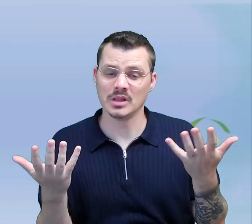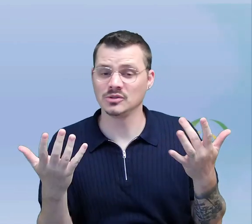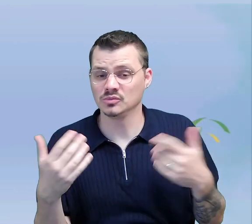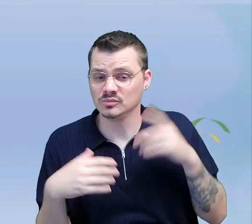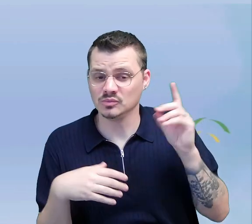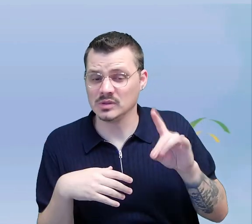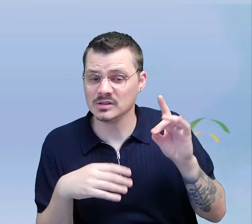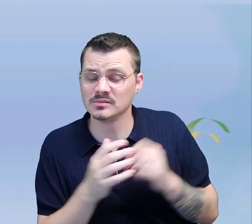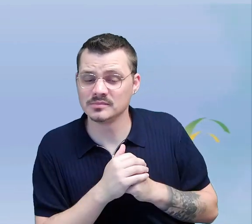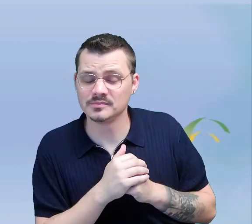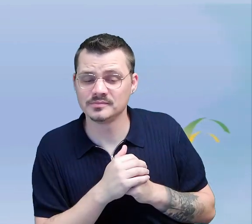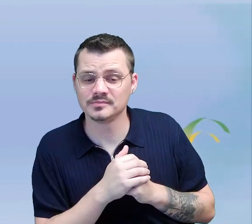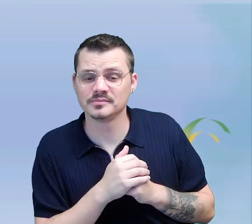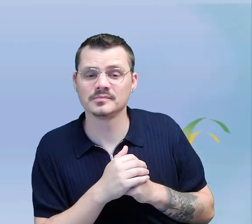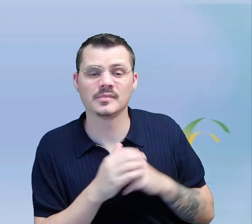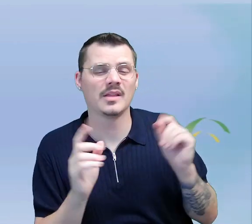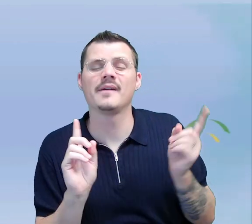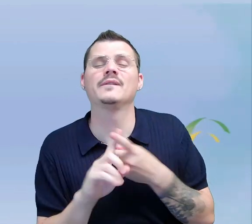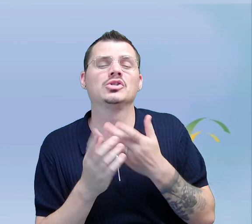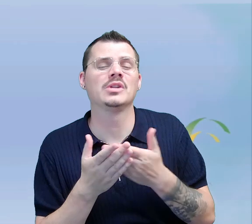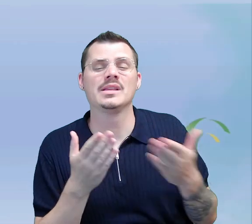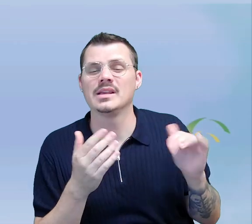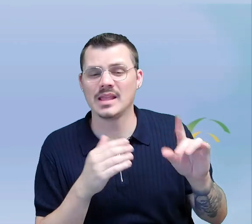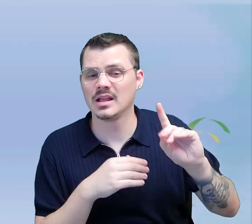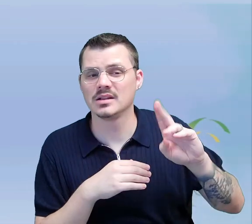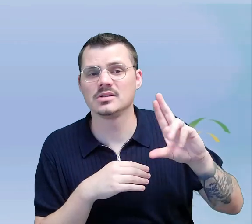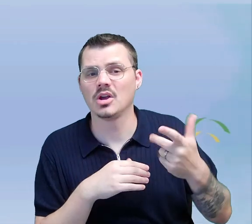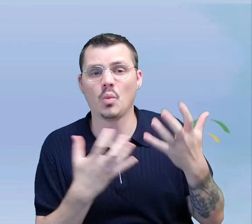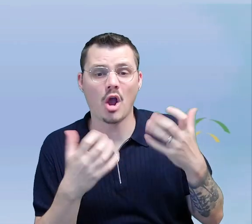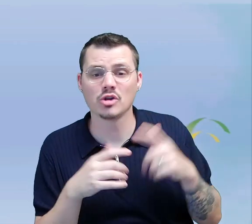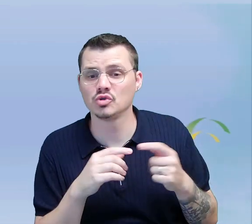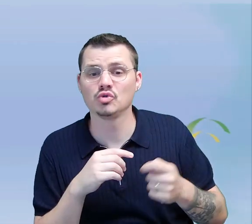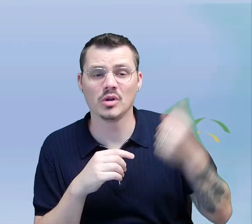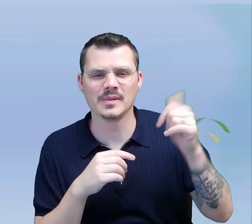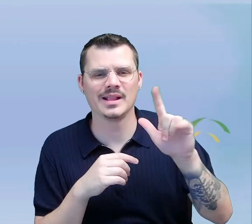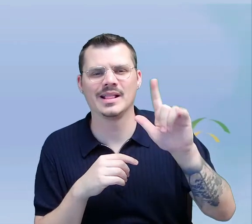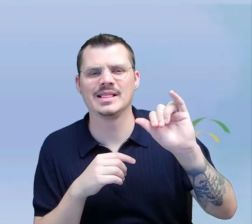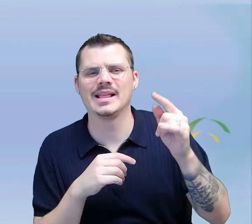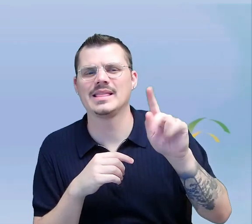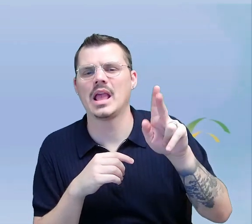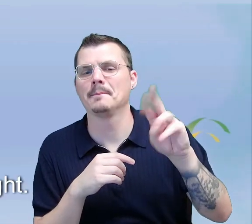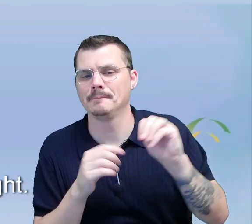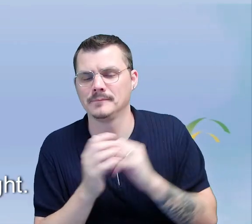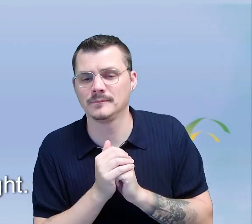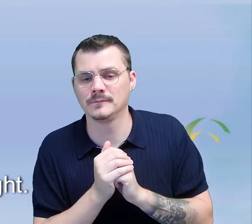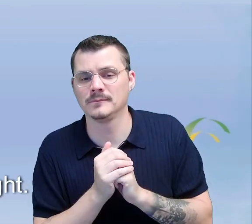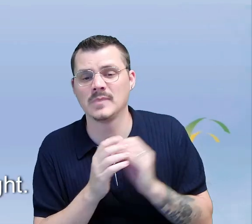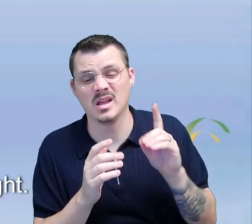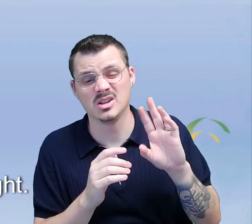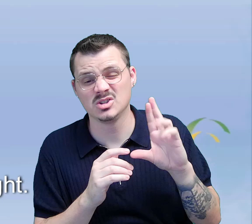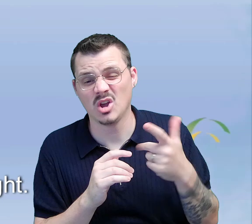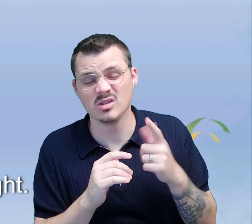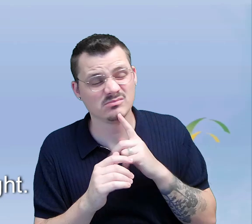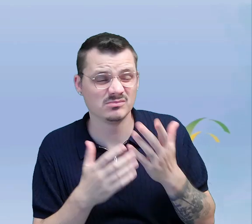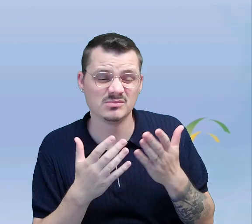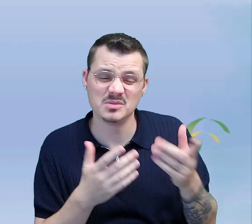So that's what we did. And the first thing that Doug wanted to get rid of was lithium. And actually, Doug was